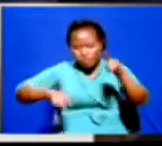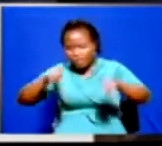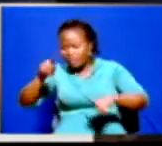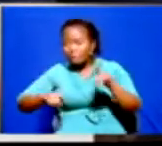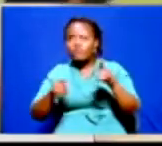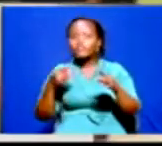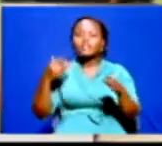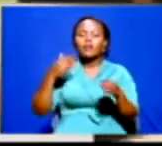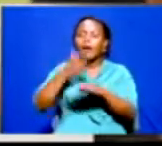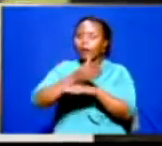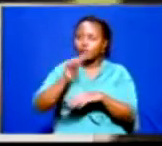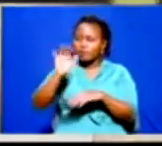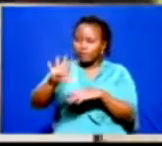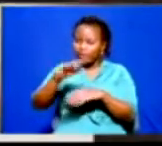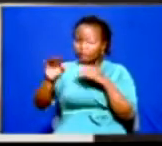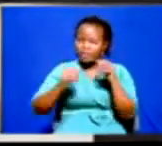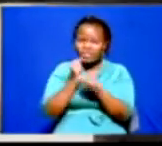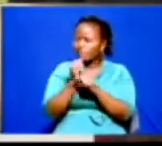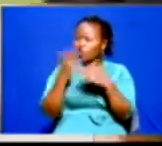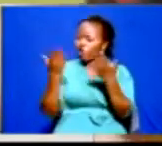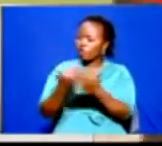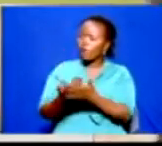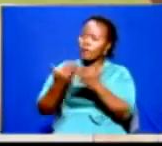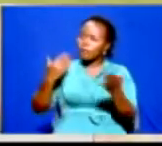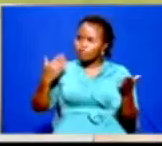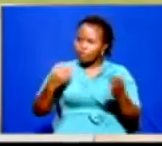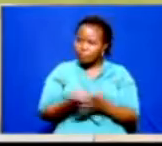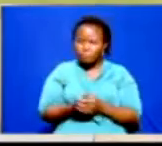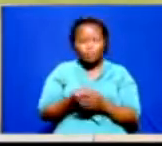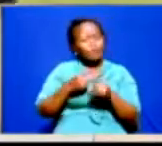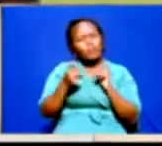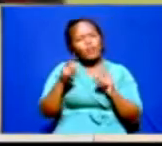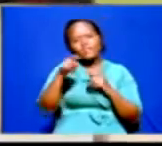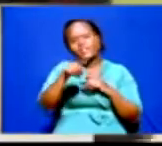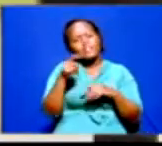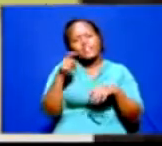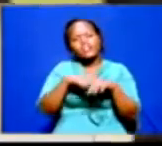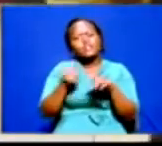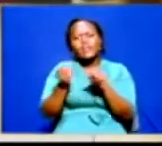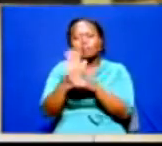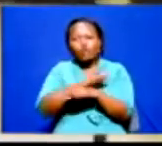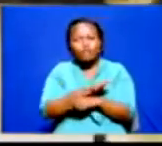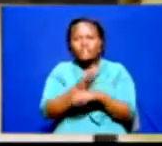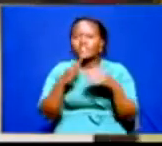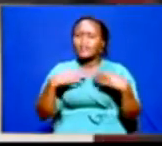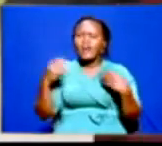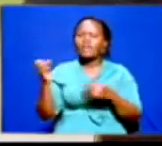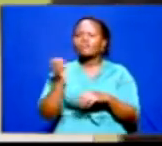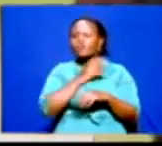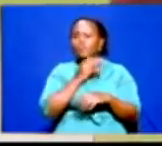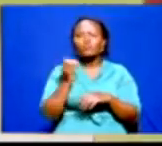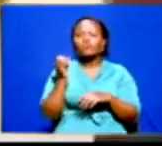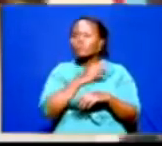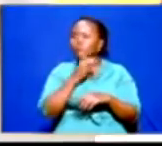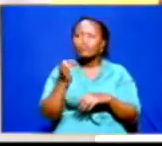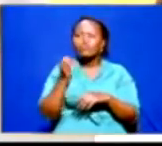need. But you see, even during this time of COVID, there has been that constant cry of, you know, where are our